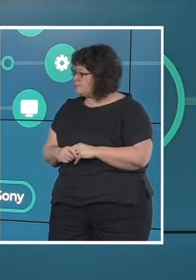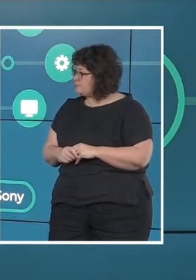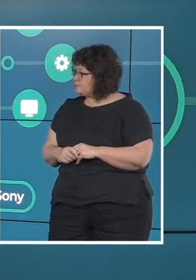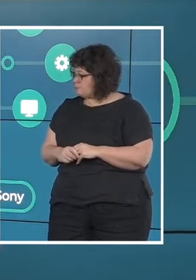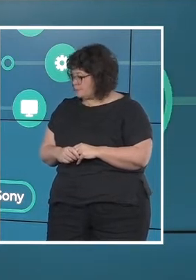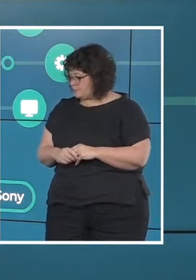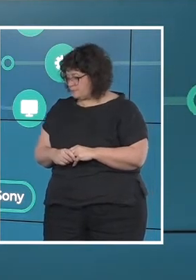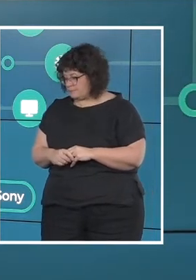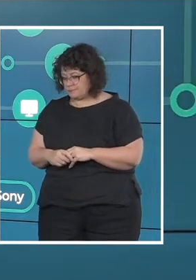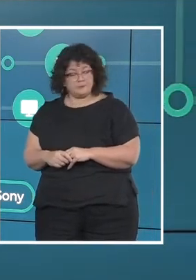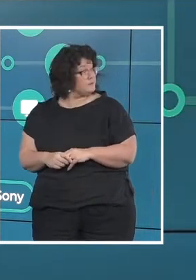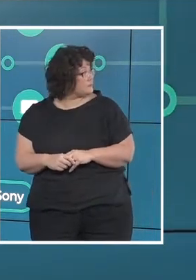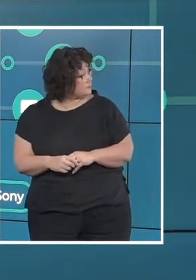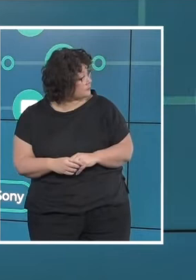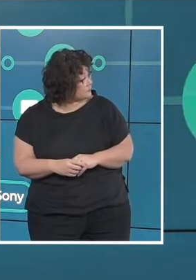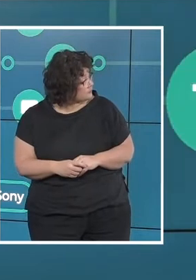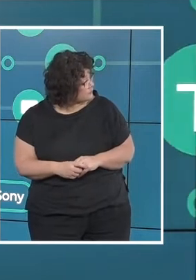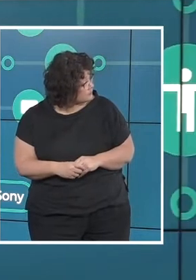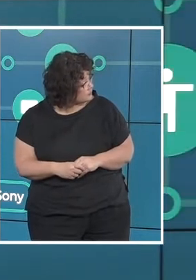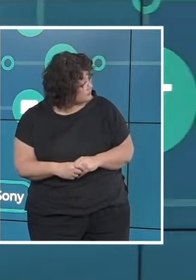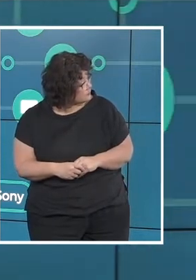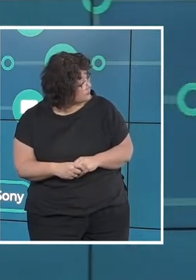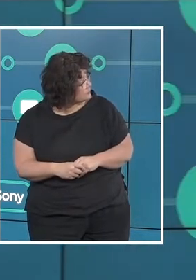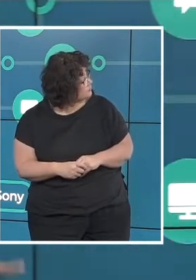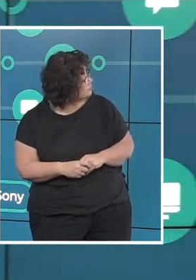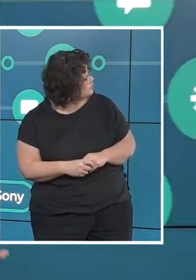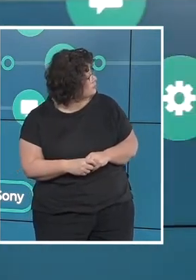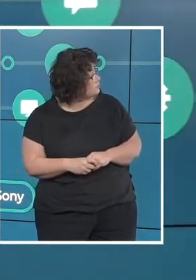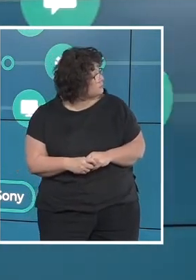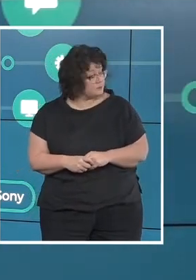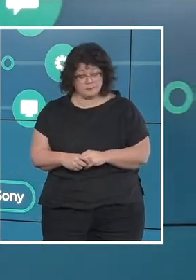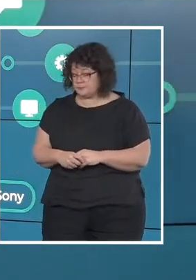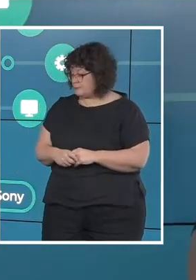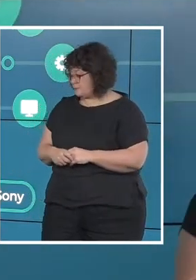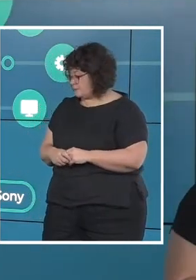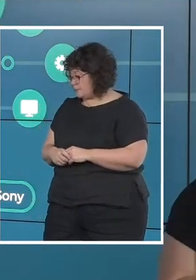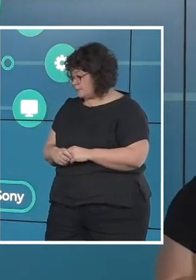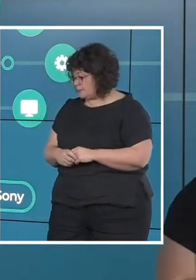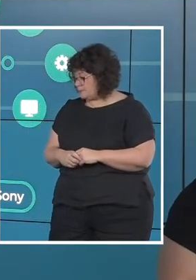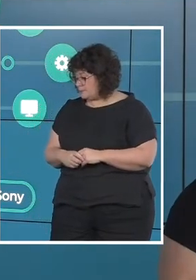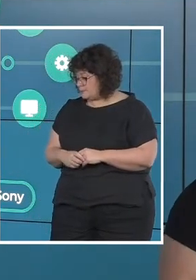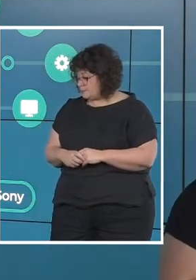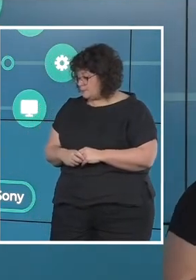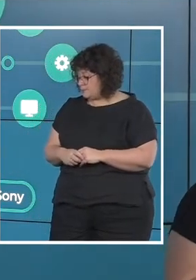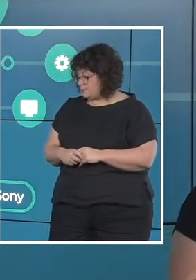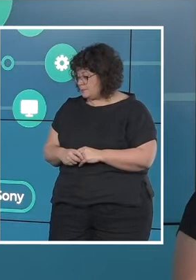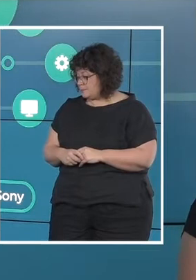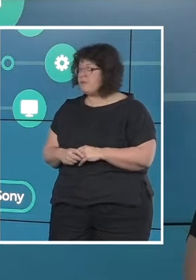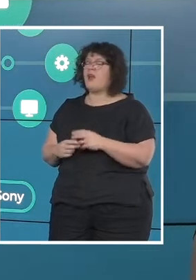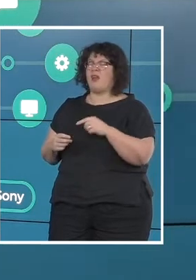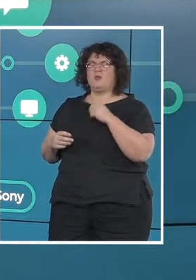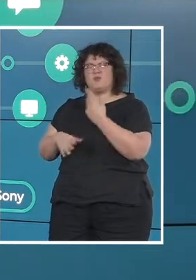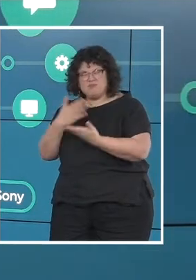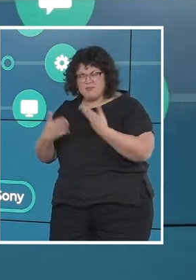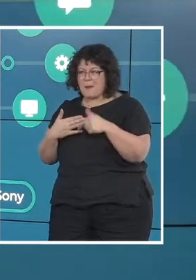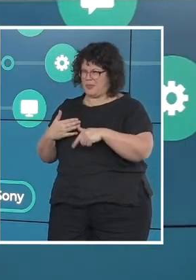And so at this point in the new hire tour, as we've done a little brief intro into accessibility, we've told them 6 main things